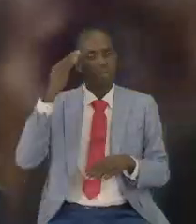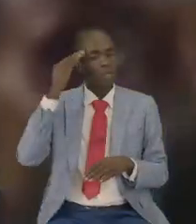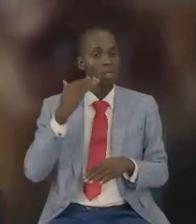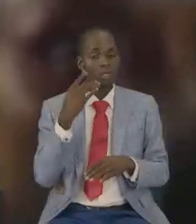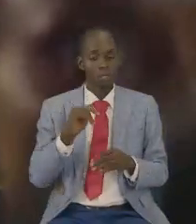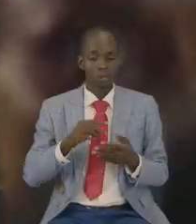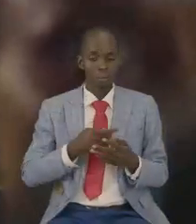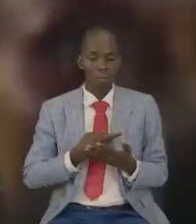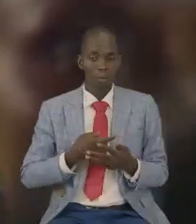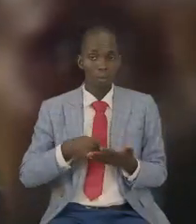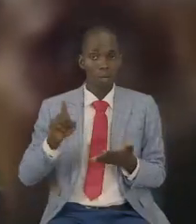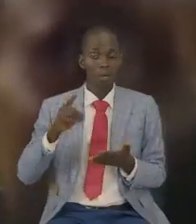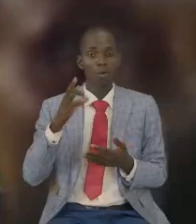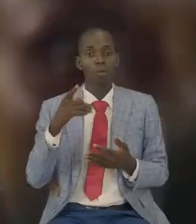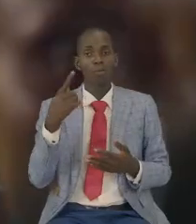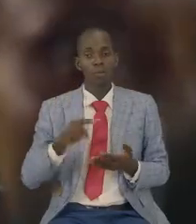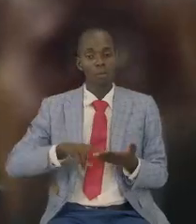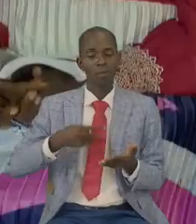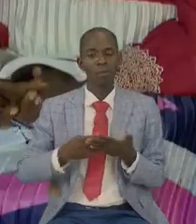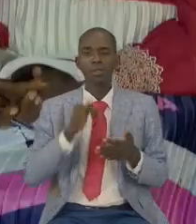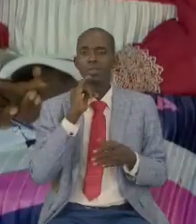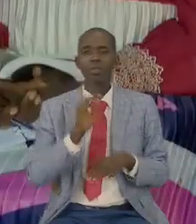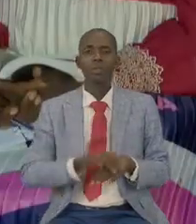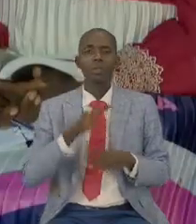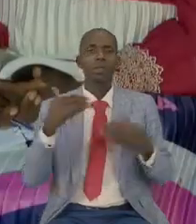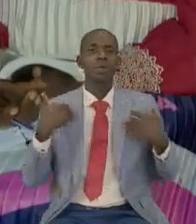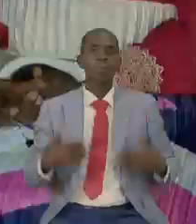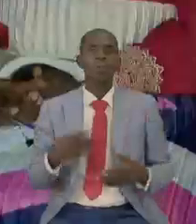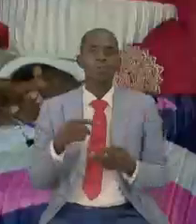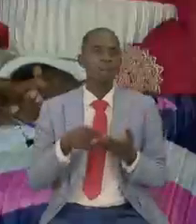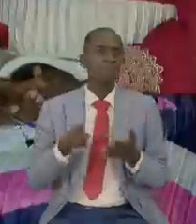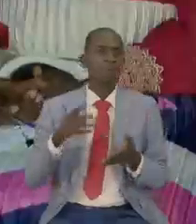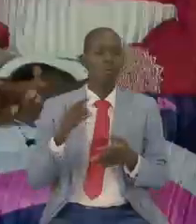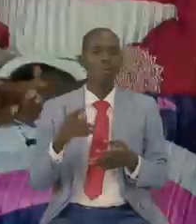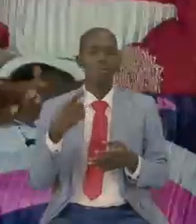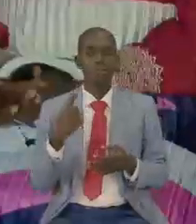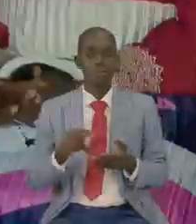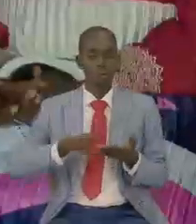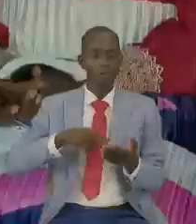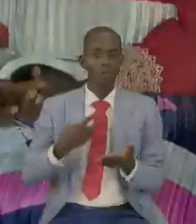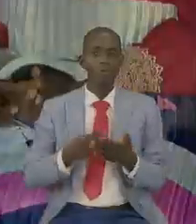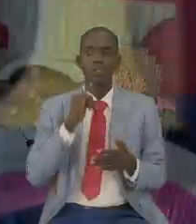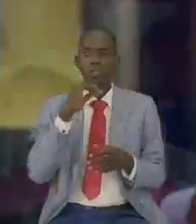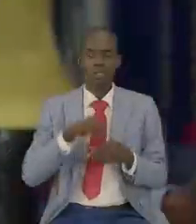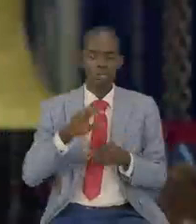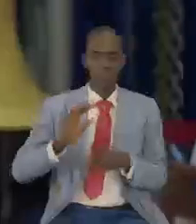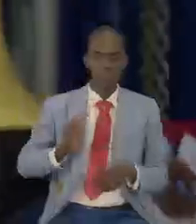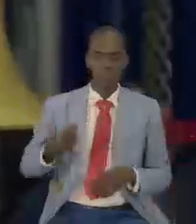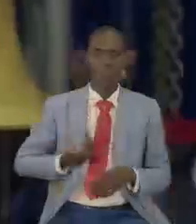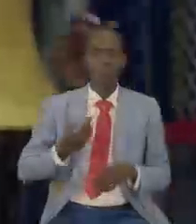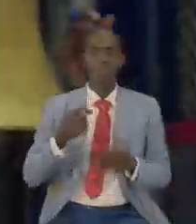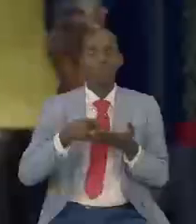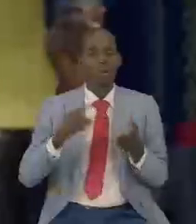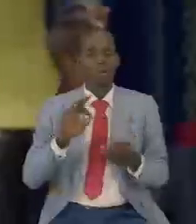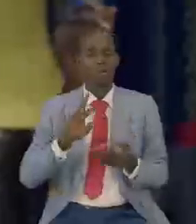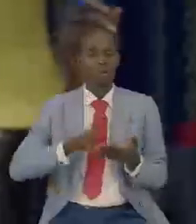The mark of the fall is in your soul. The mark of the fall is in your spirit. What does that say? You